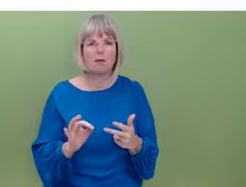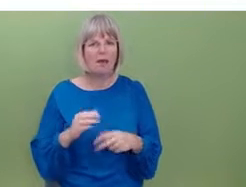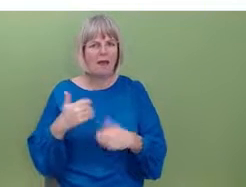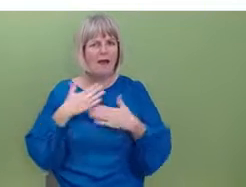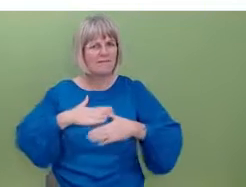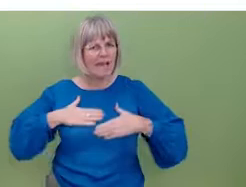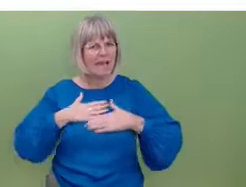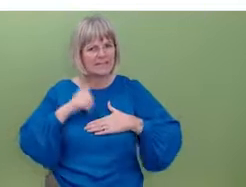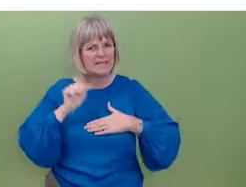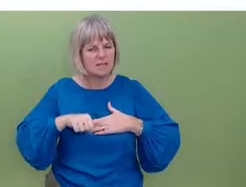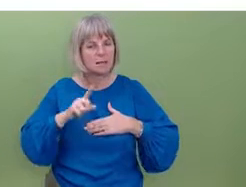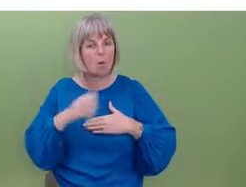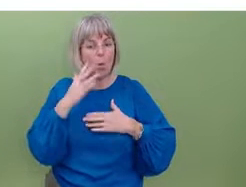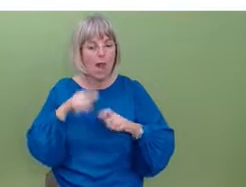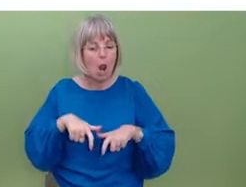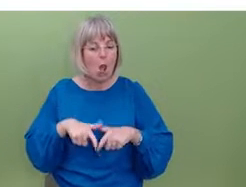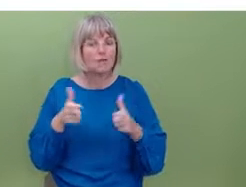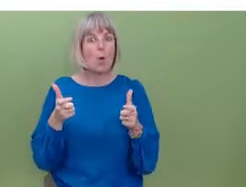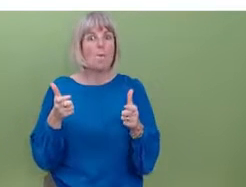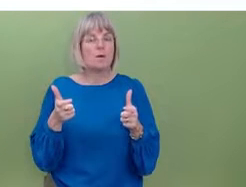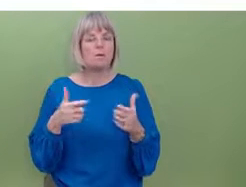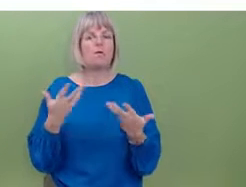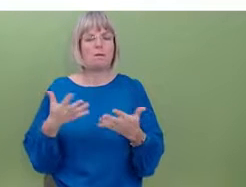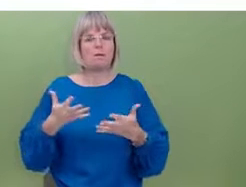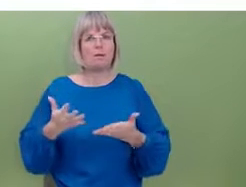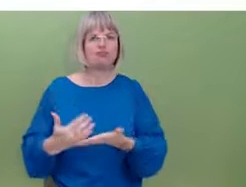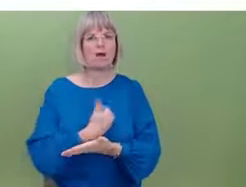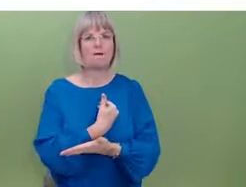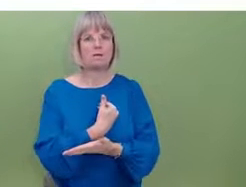I think you're more affected and the effects continue.